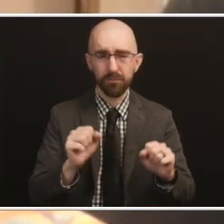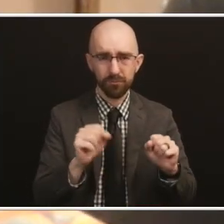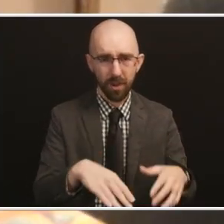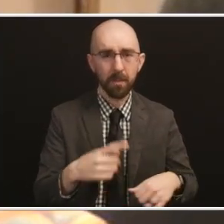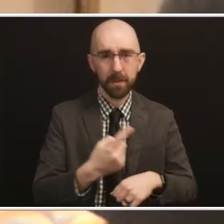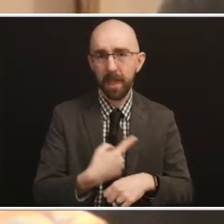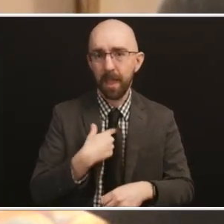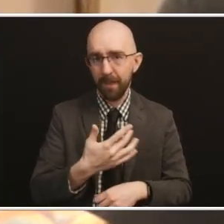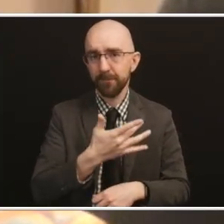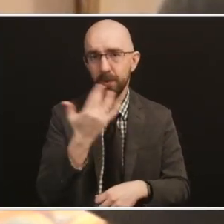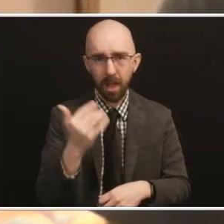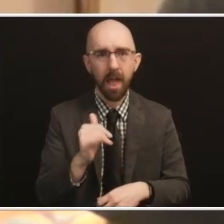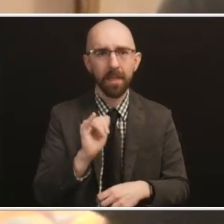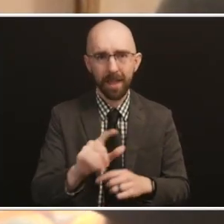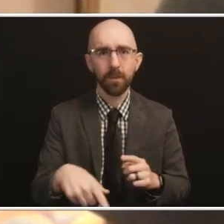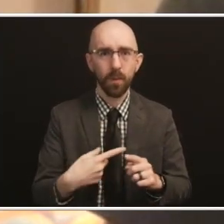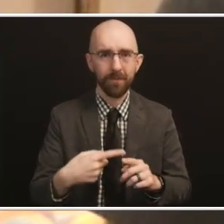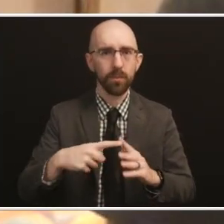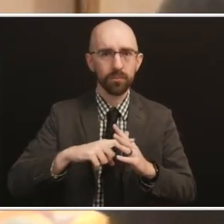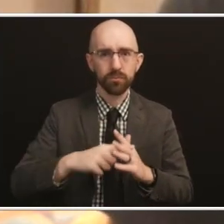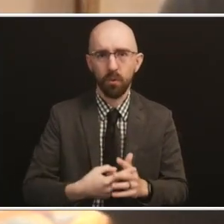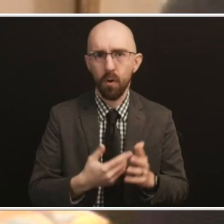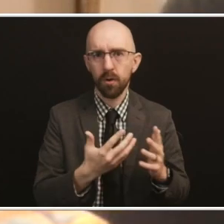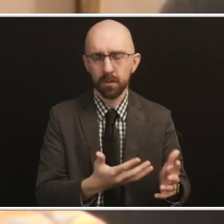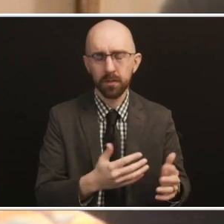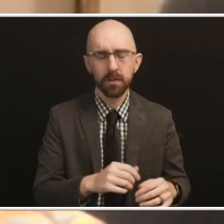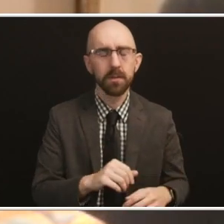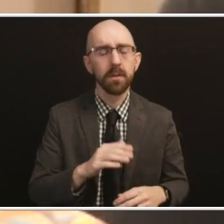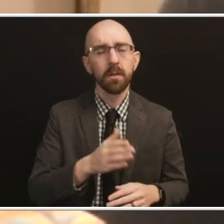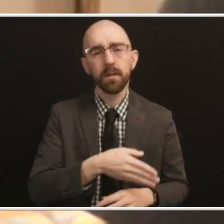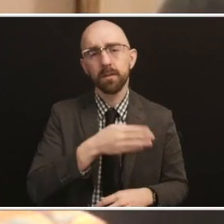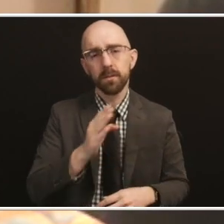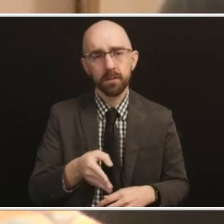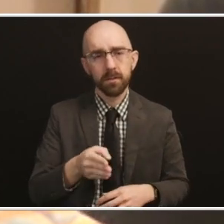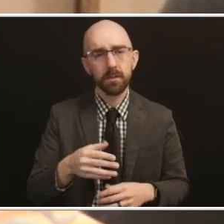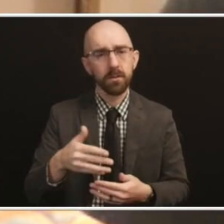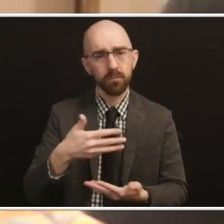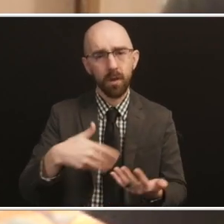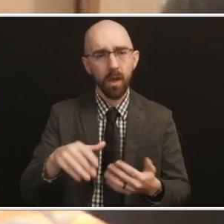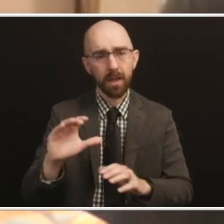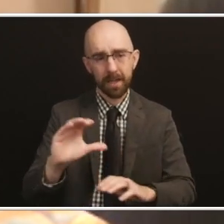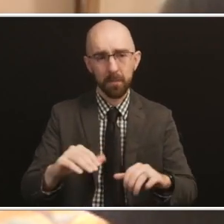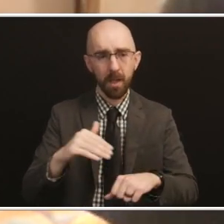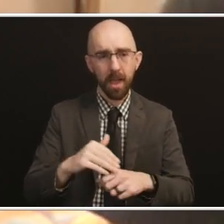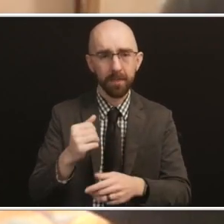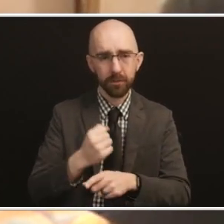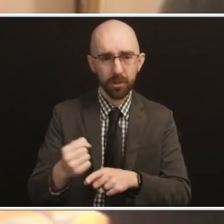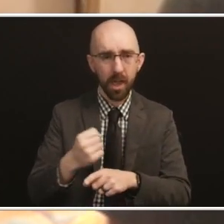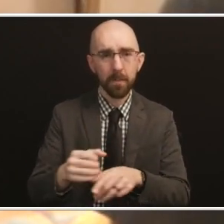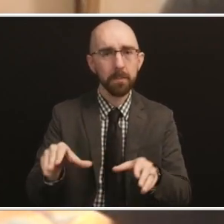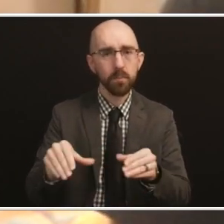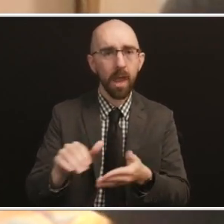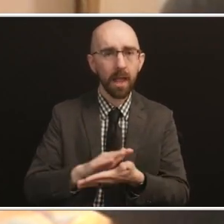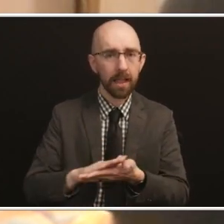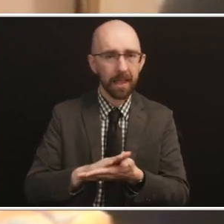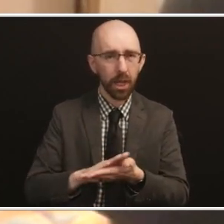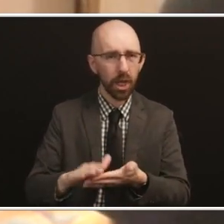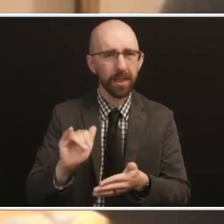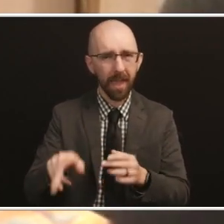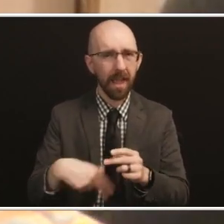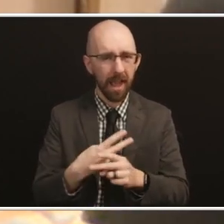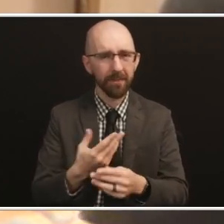days that things would start. And then also being around chemicals at the shop, like brake cleaner and things like that,